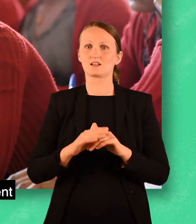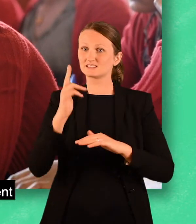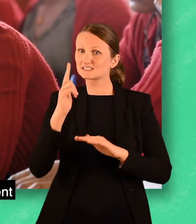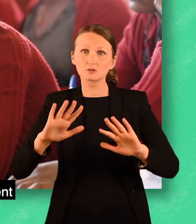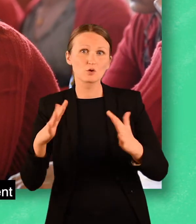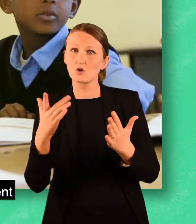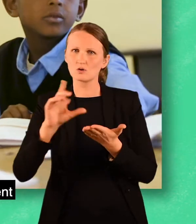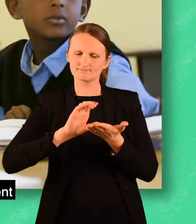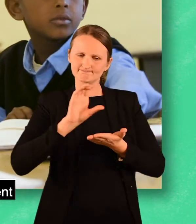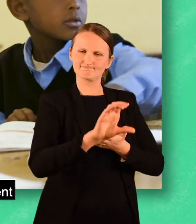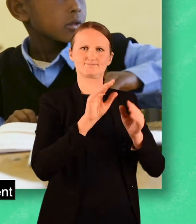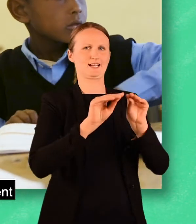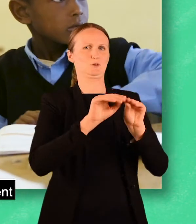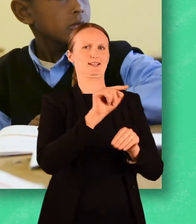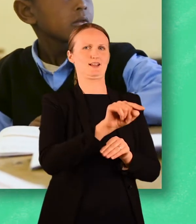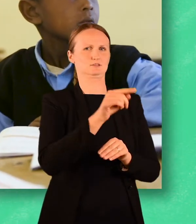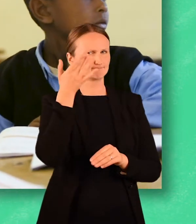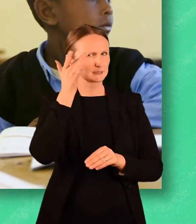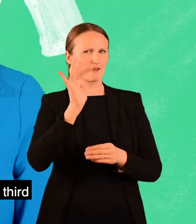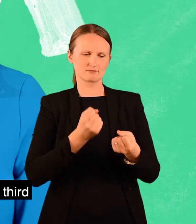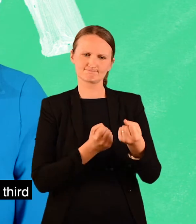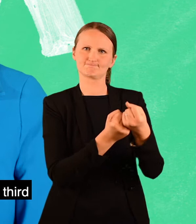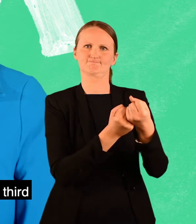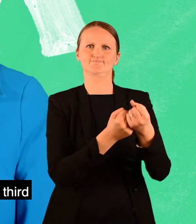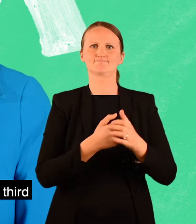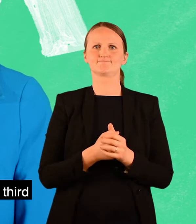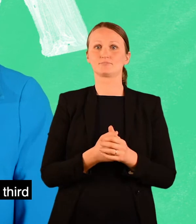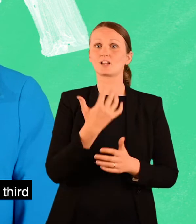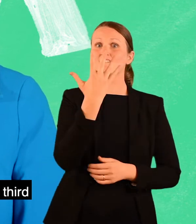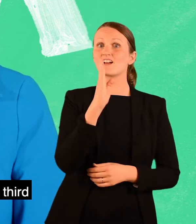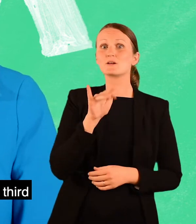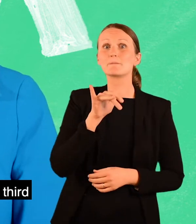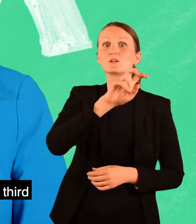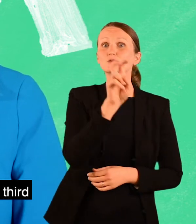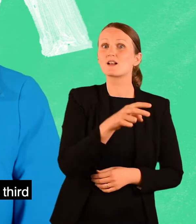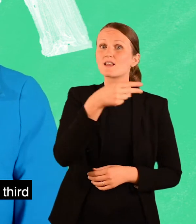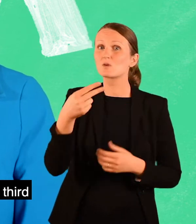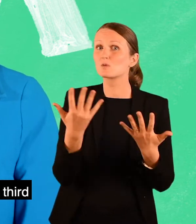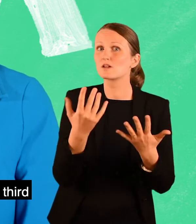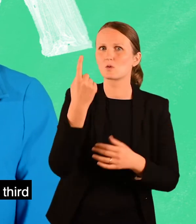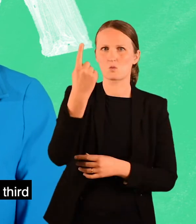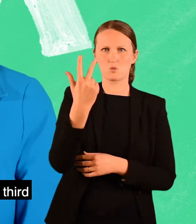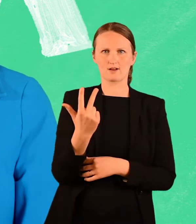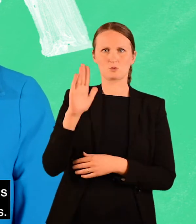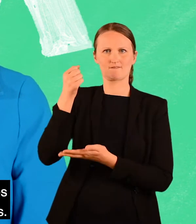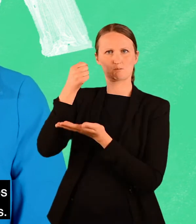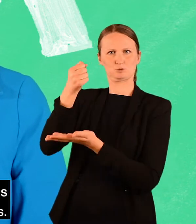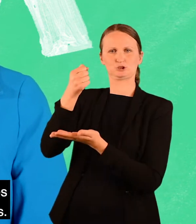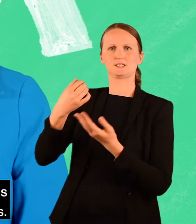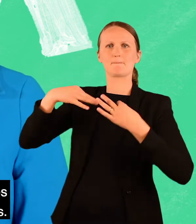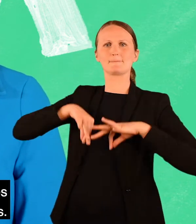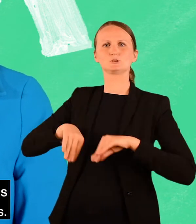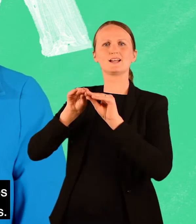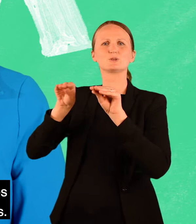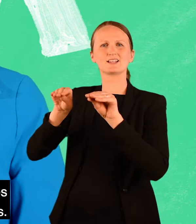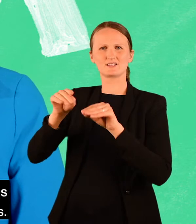a smart investment in education. $5 billion would represent nearly a third of discretionary finance available